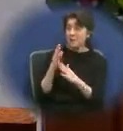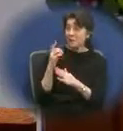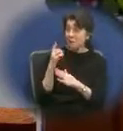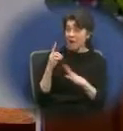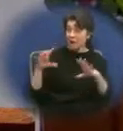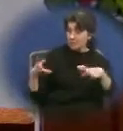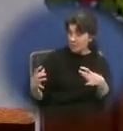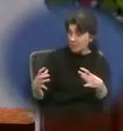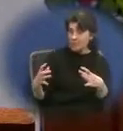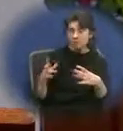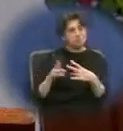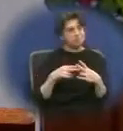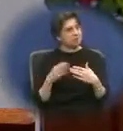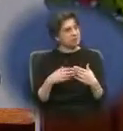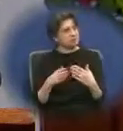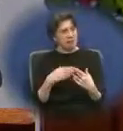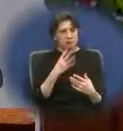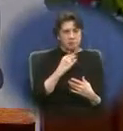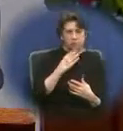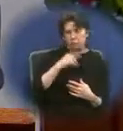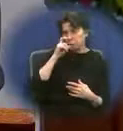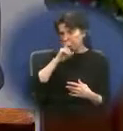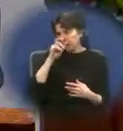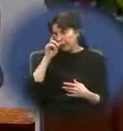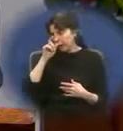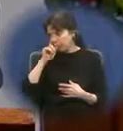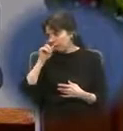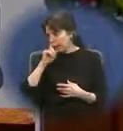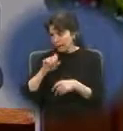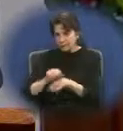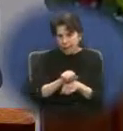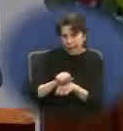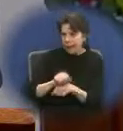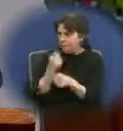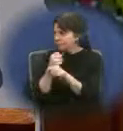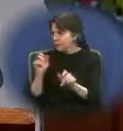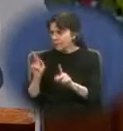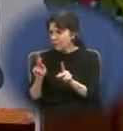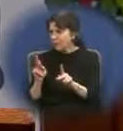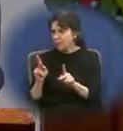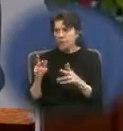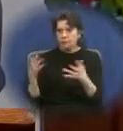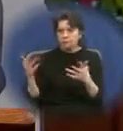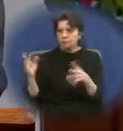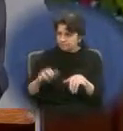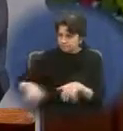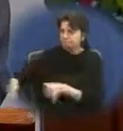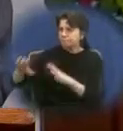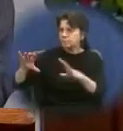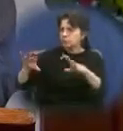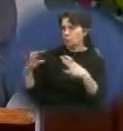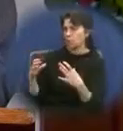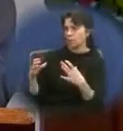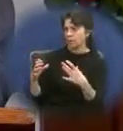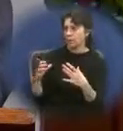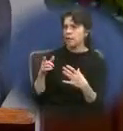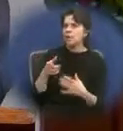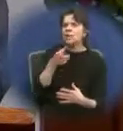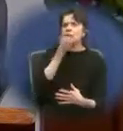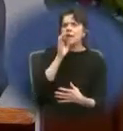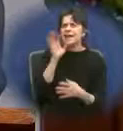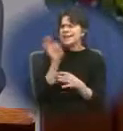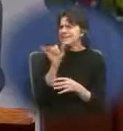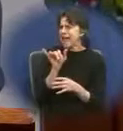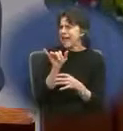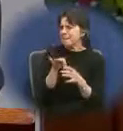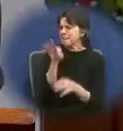slaves or free persons, and we were all given to drink of one spirit. Now the body is not a single part,